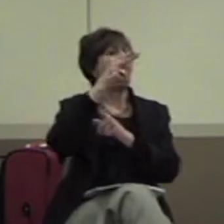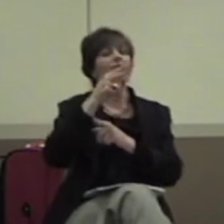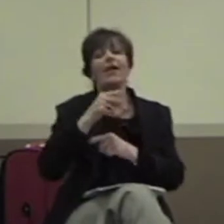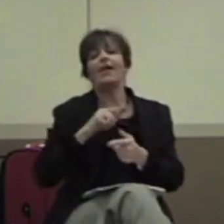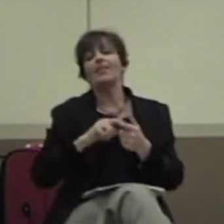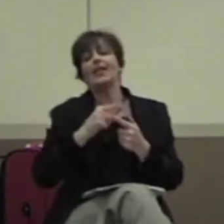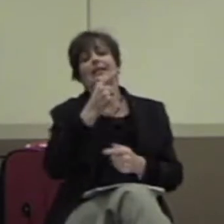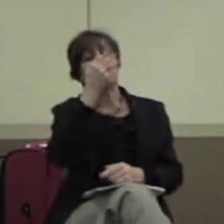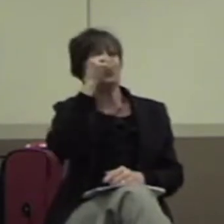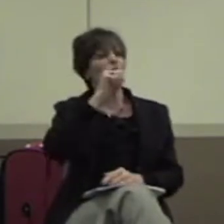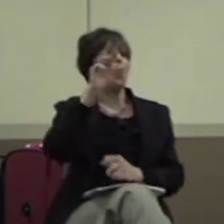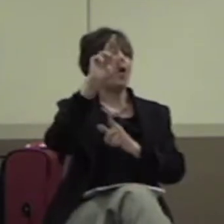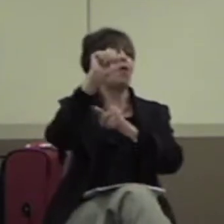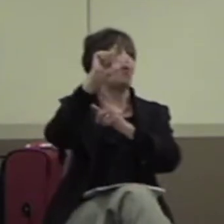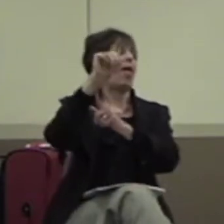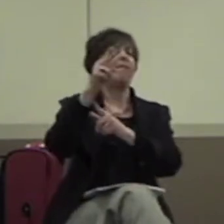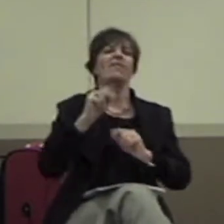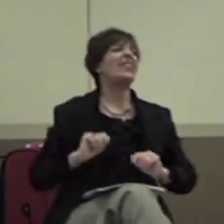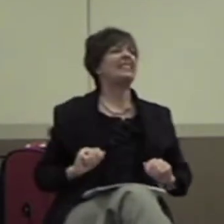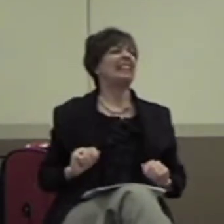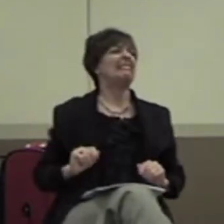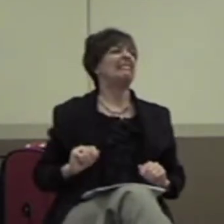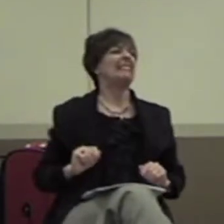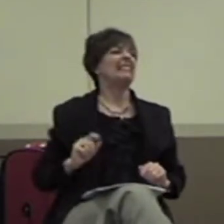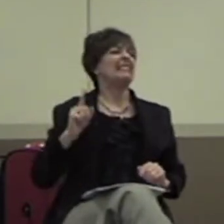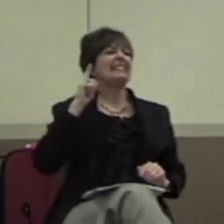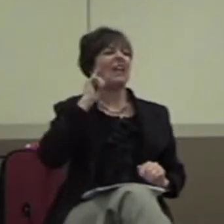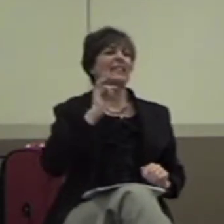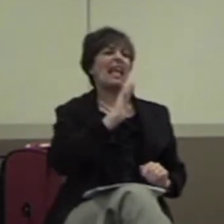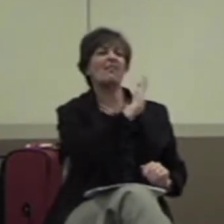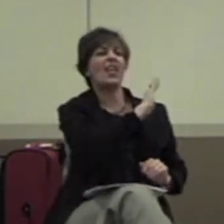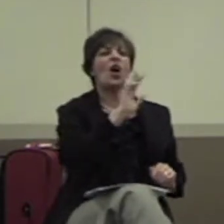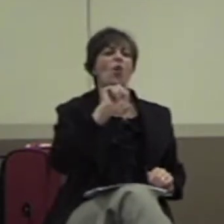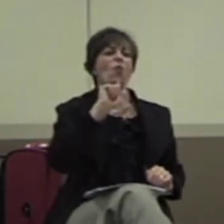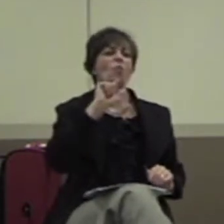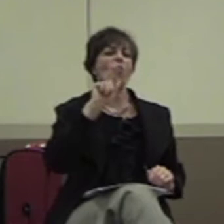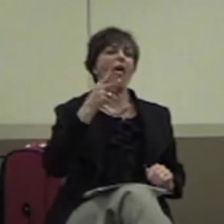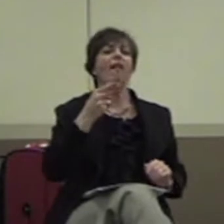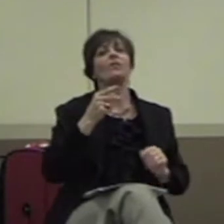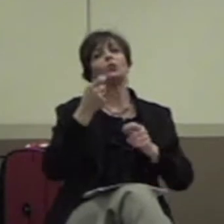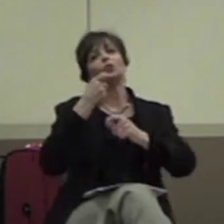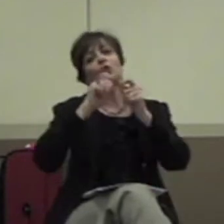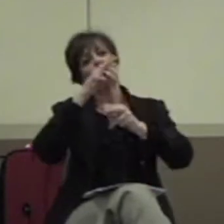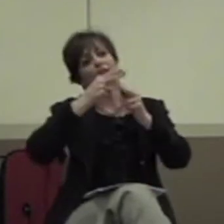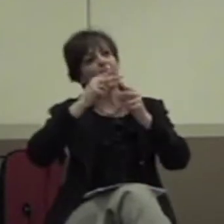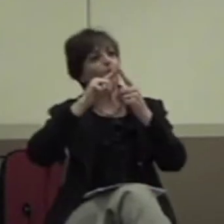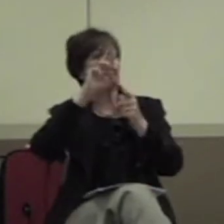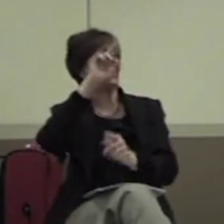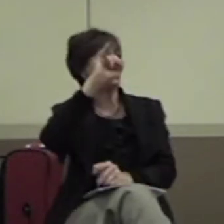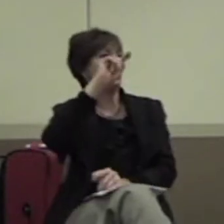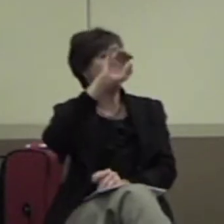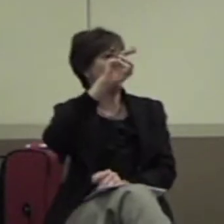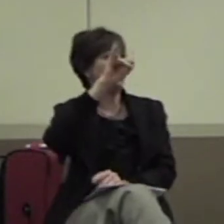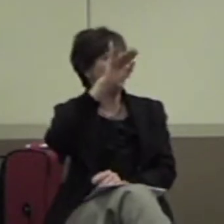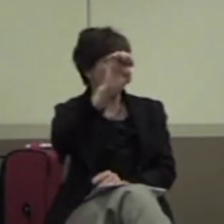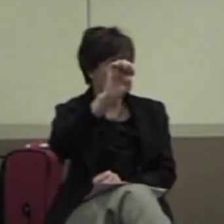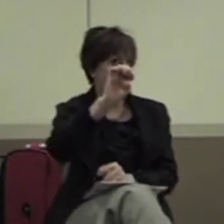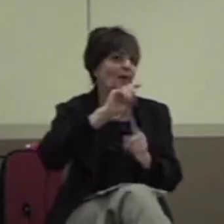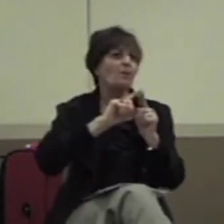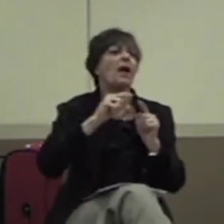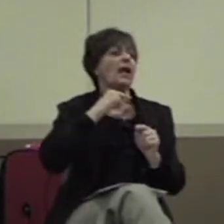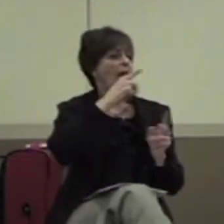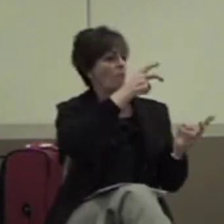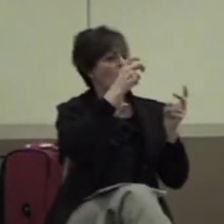then somebody knew a Ralph, and they said it sounds too much like their Ralph, so I changed him to Richie. But I just